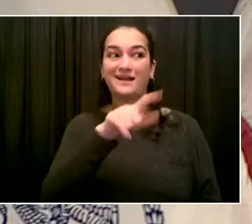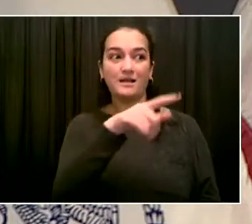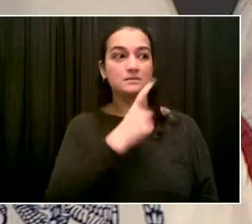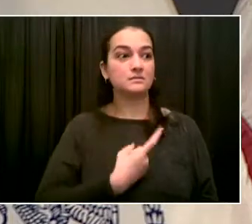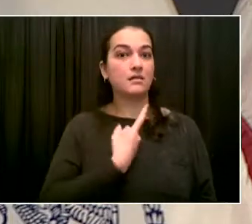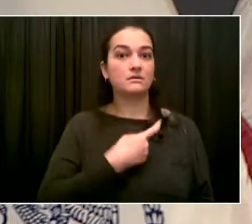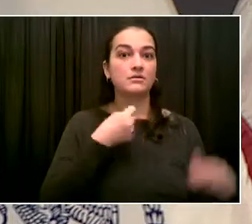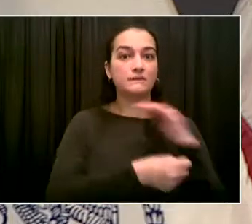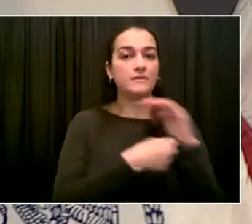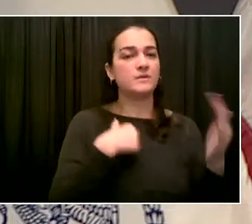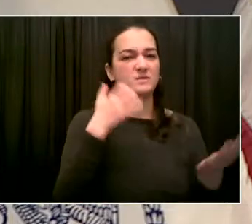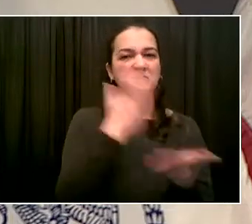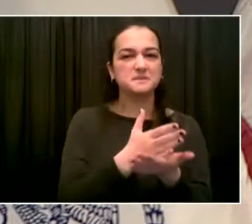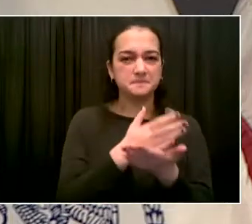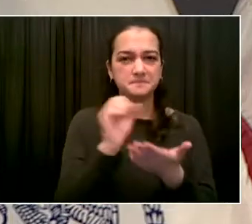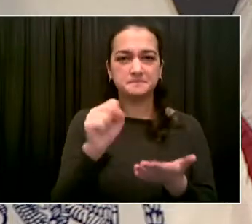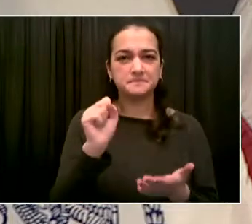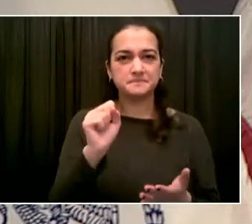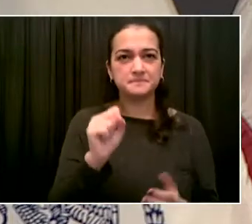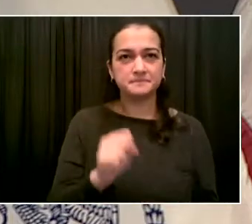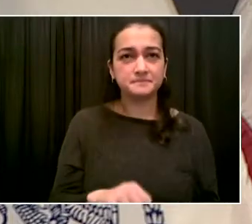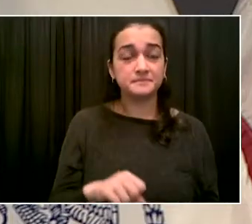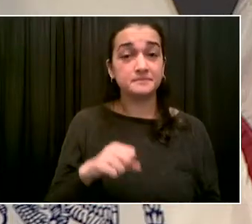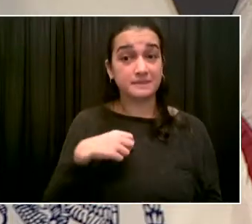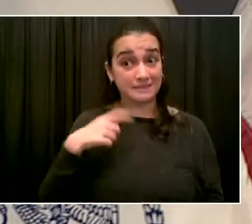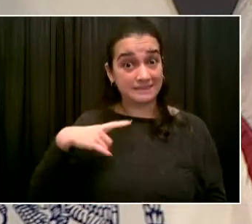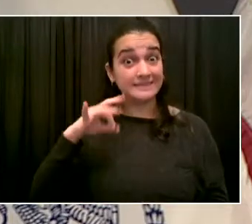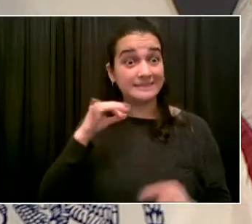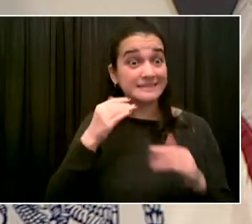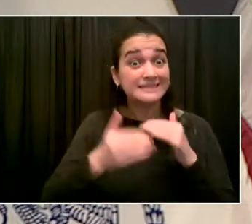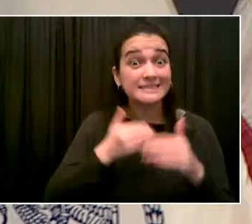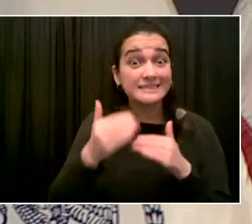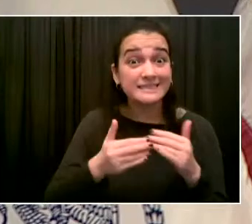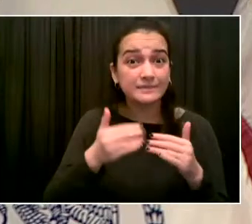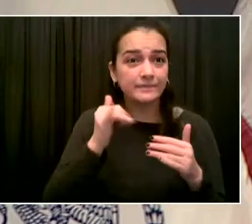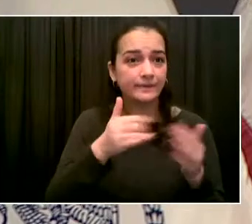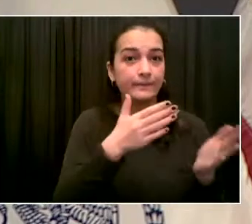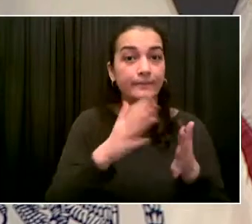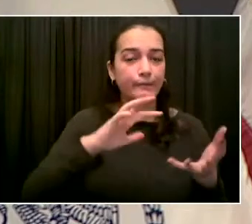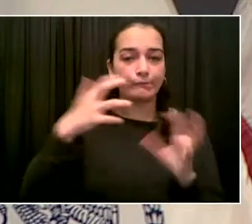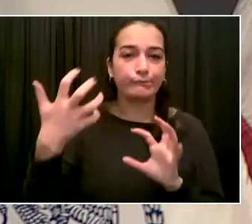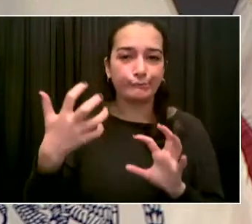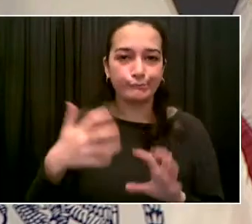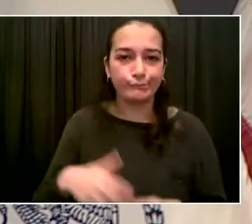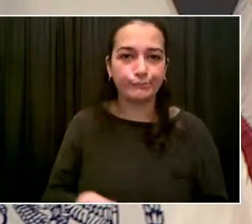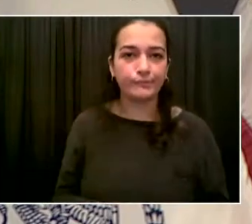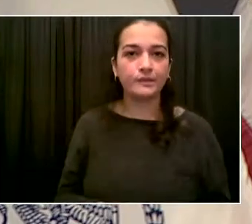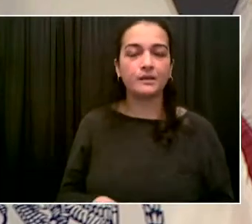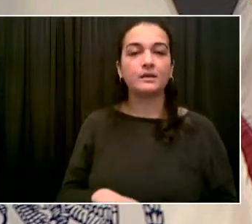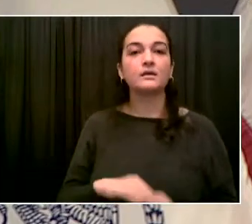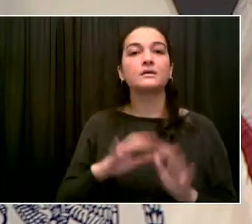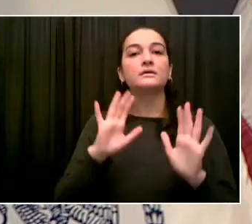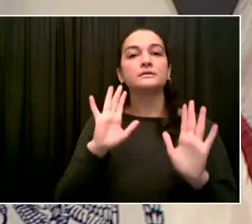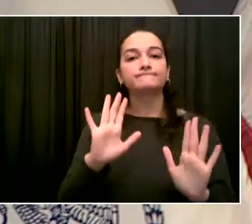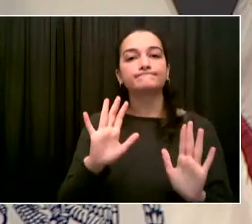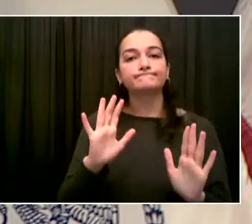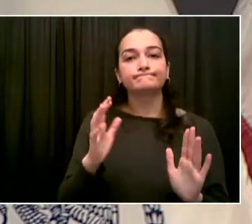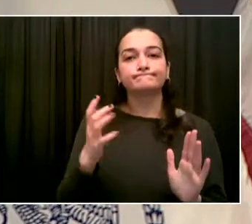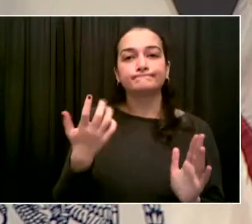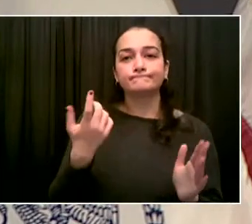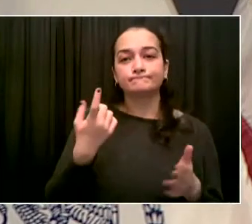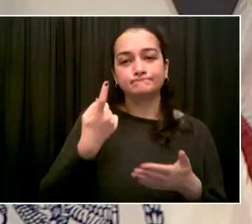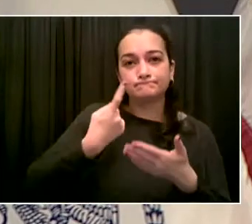had everything in place. I do anticipate that being done in the next few weeks. Go ahead, Erin. Okay,